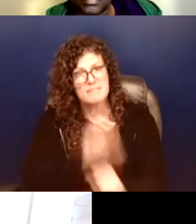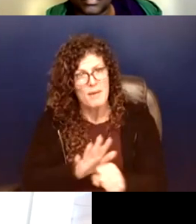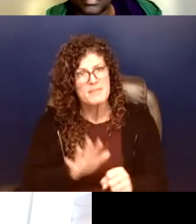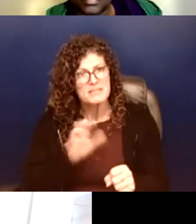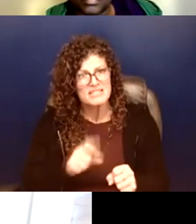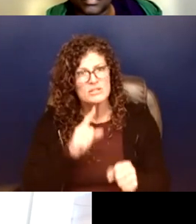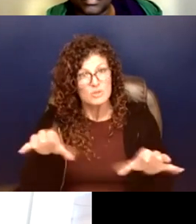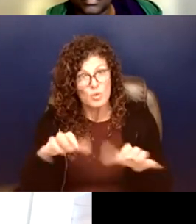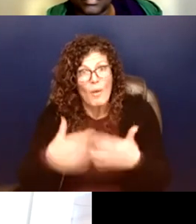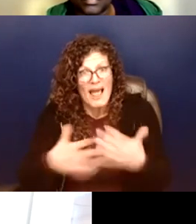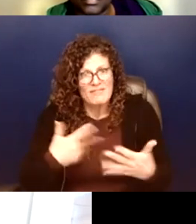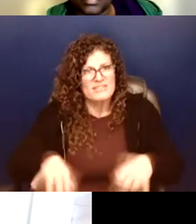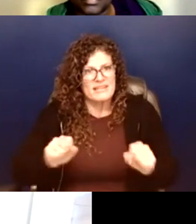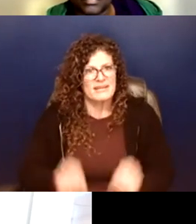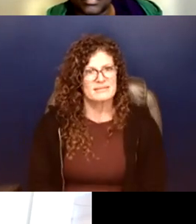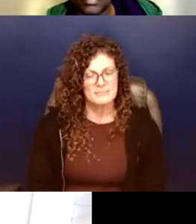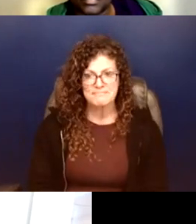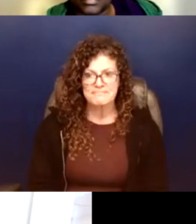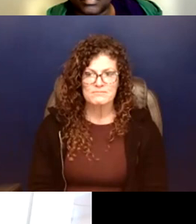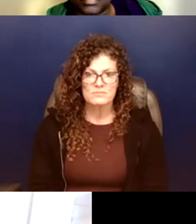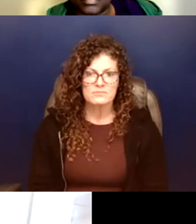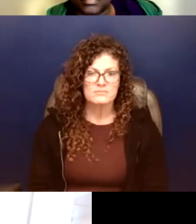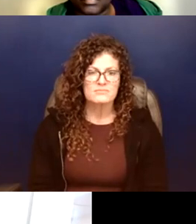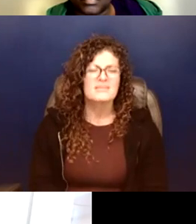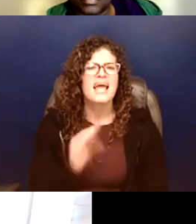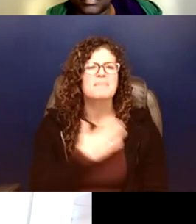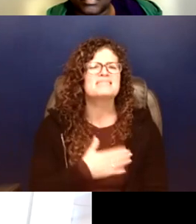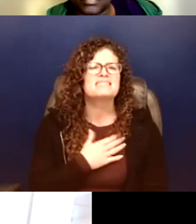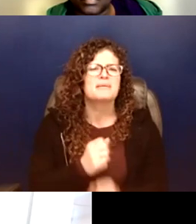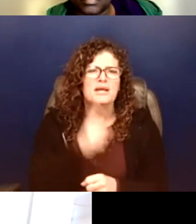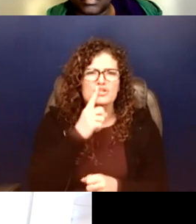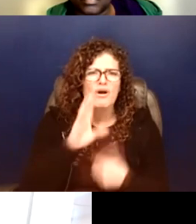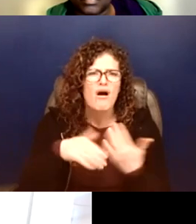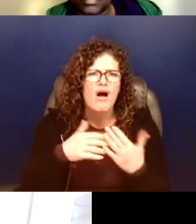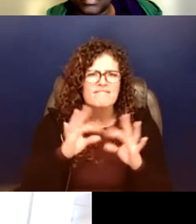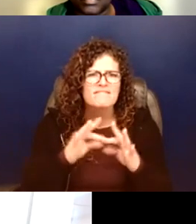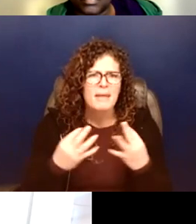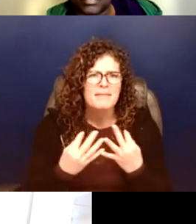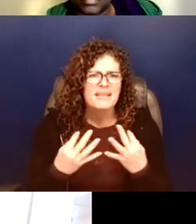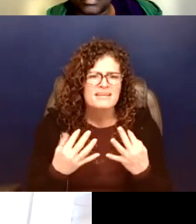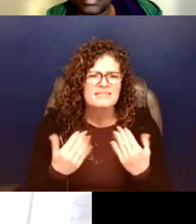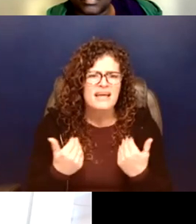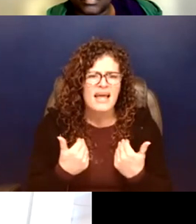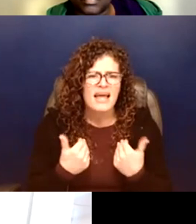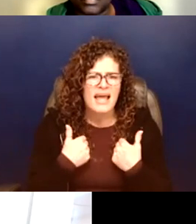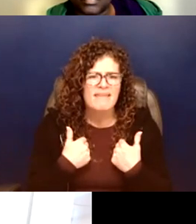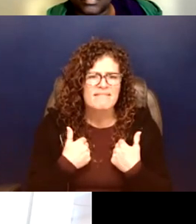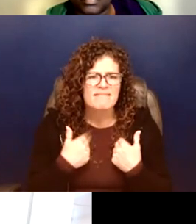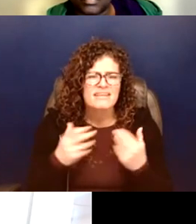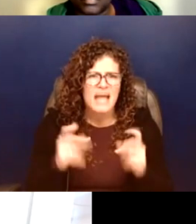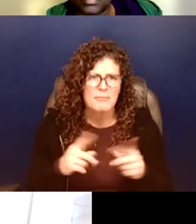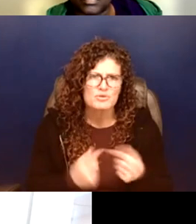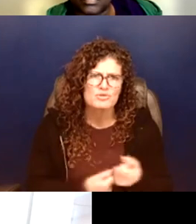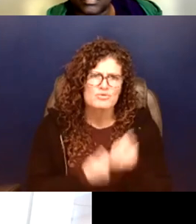it takes for that to happen. And please make sure that all families have the opportunity to